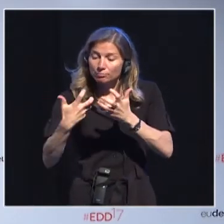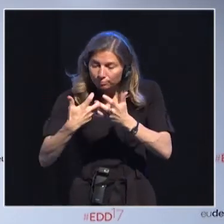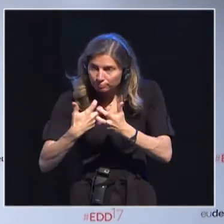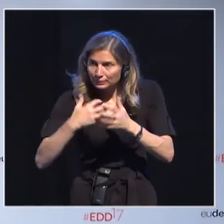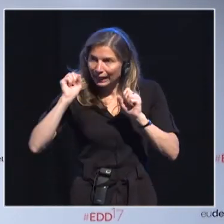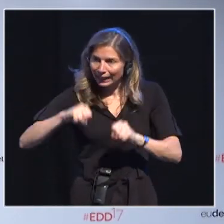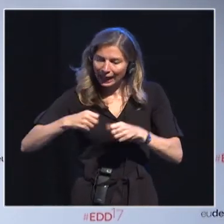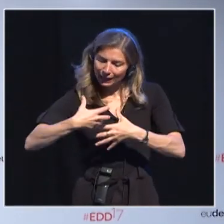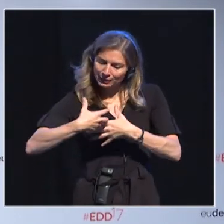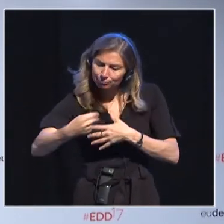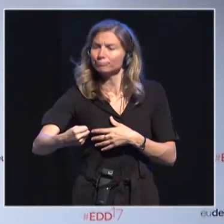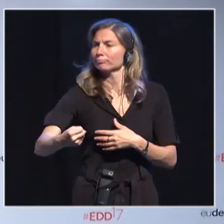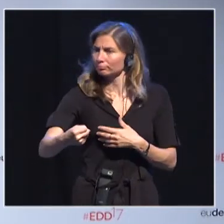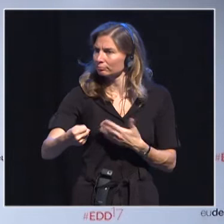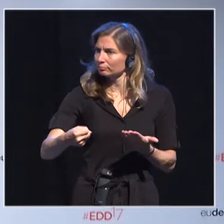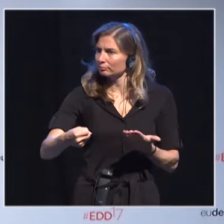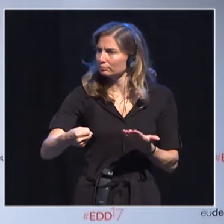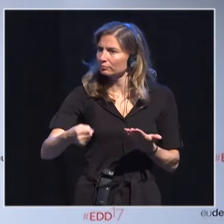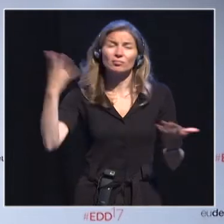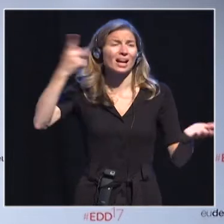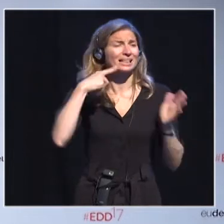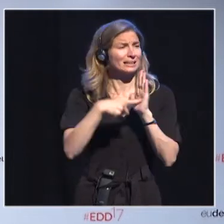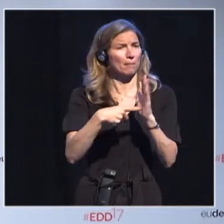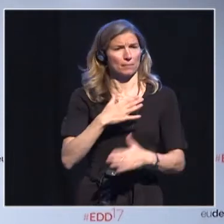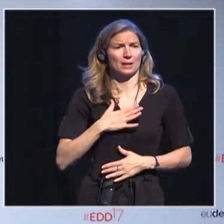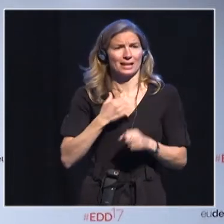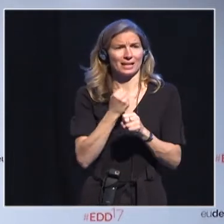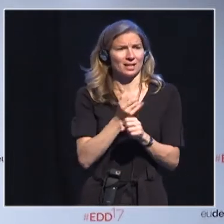it will lose its impact. And I will give you an example from our own industry.